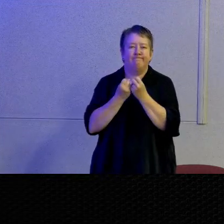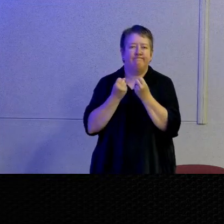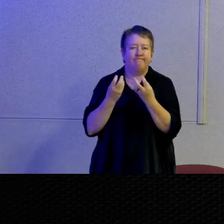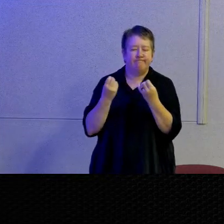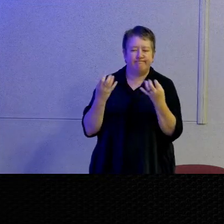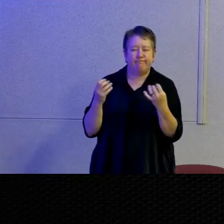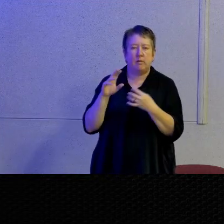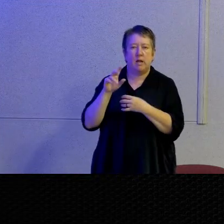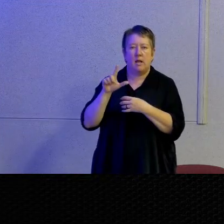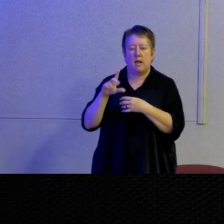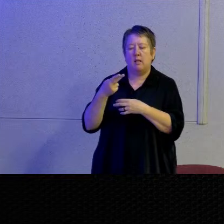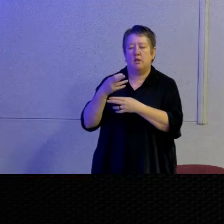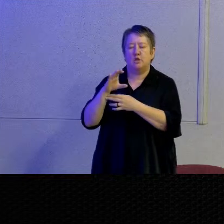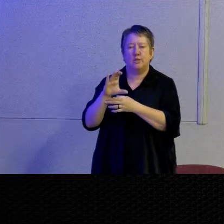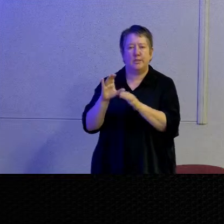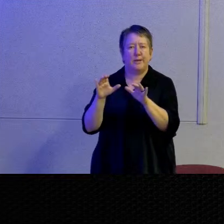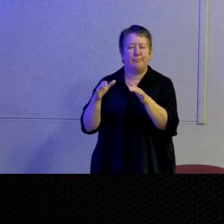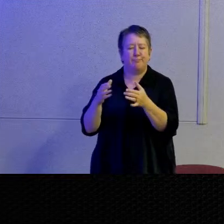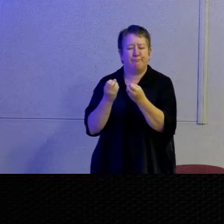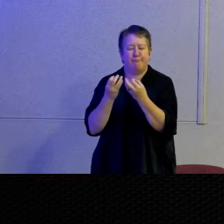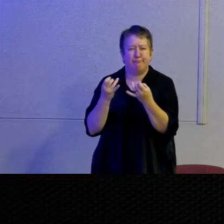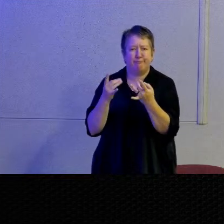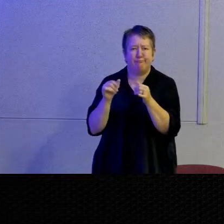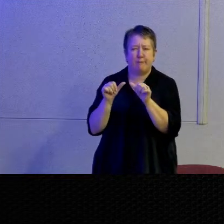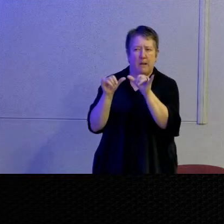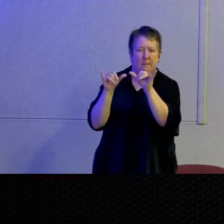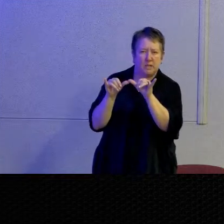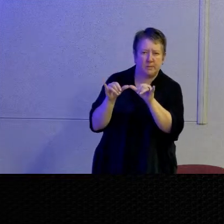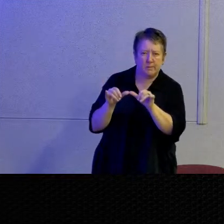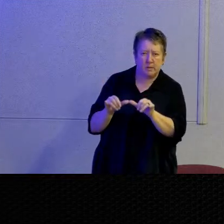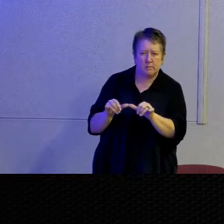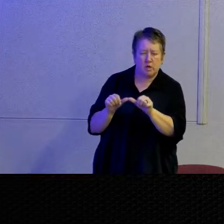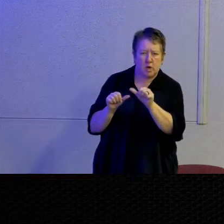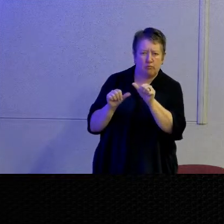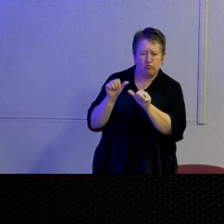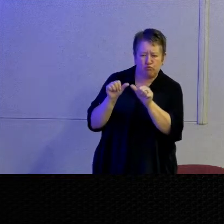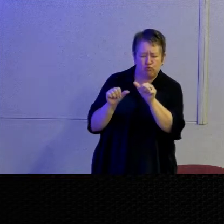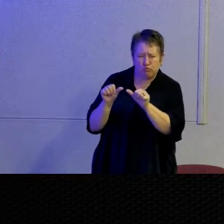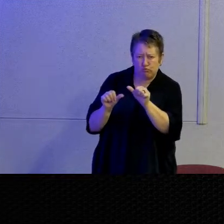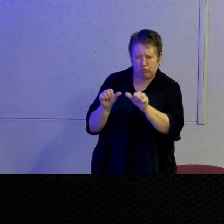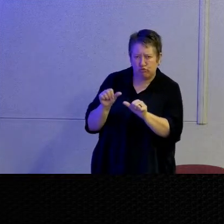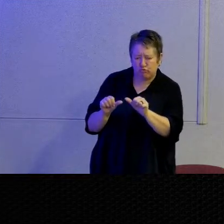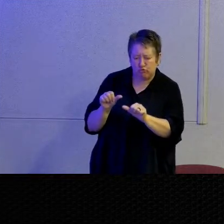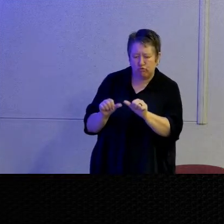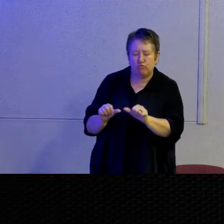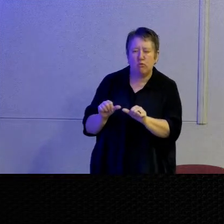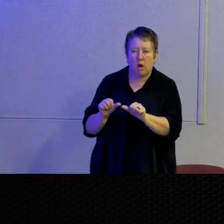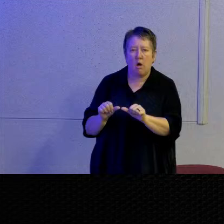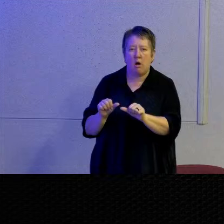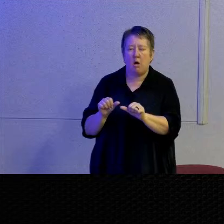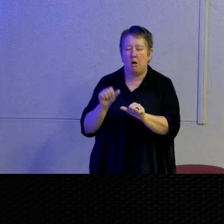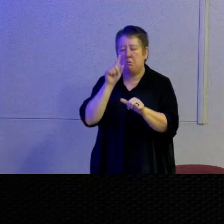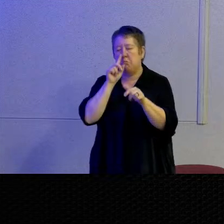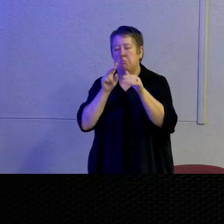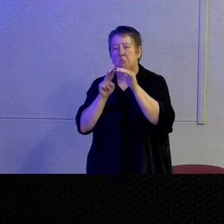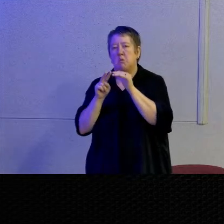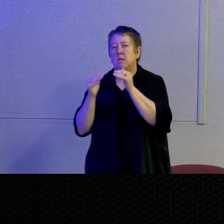the LHC, and that generally they all agree very well with the predictions of the standard